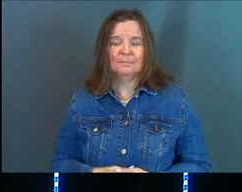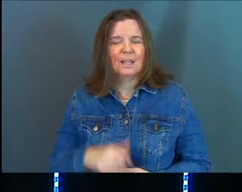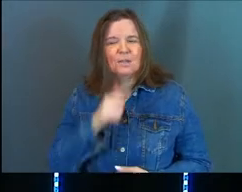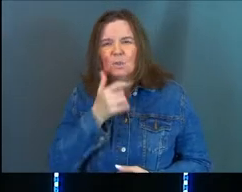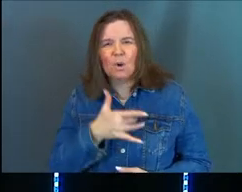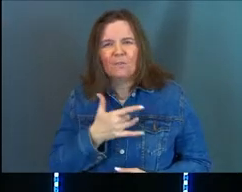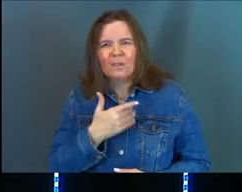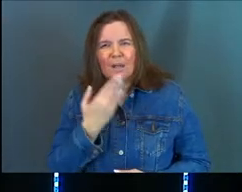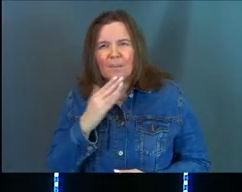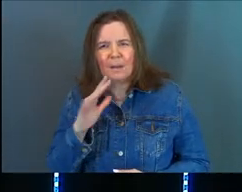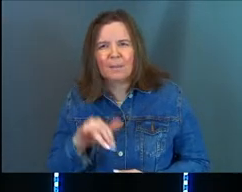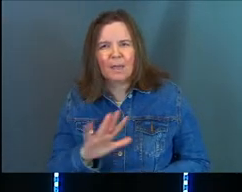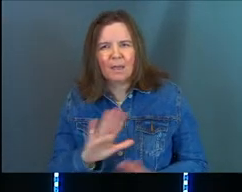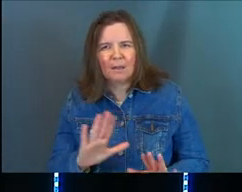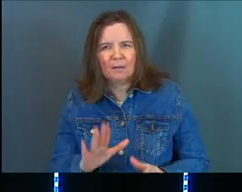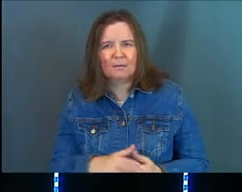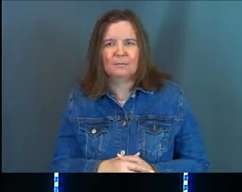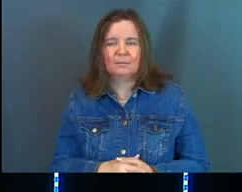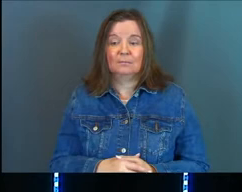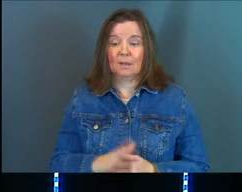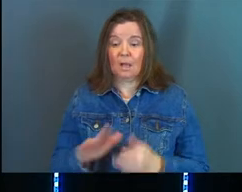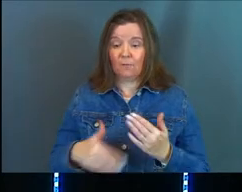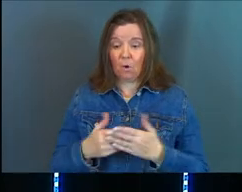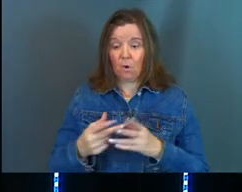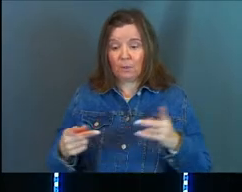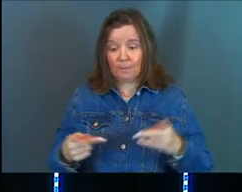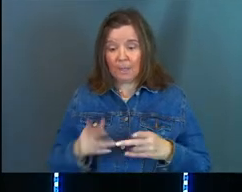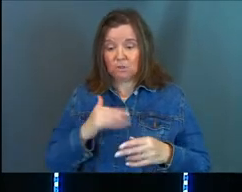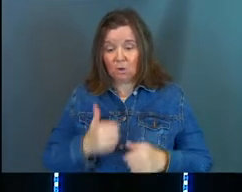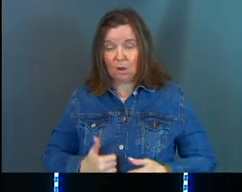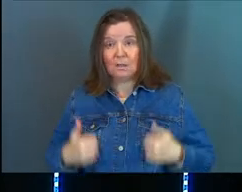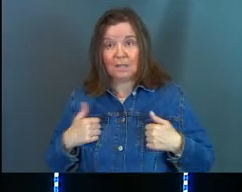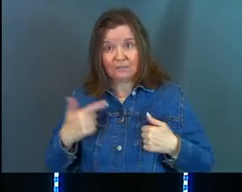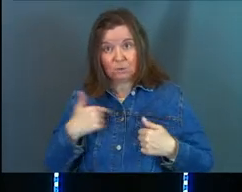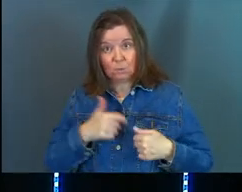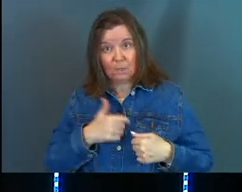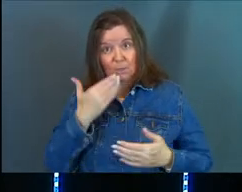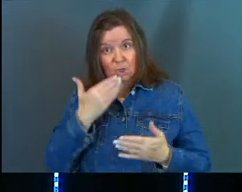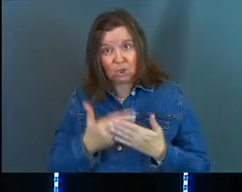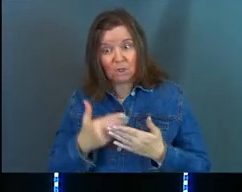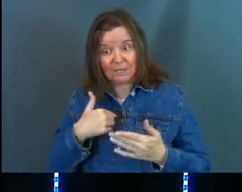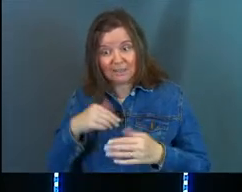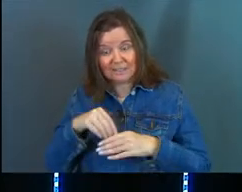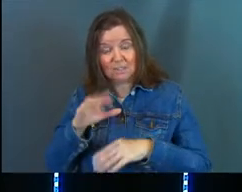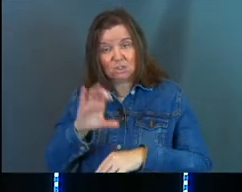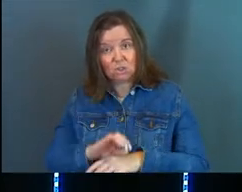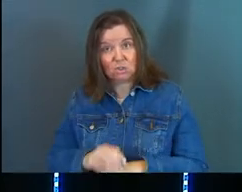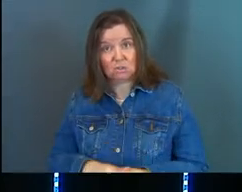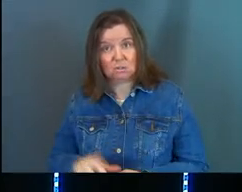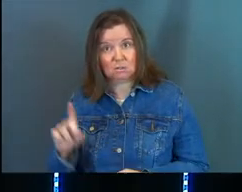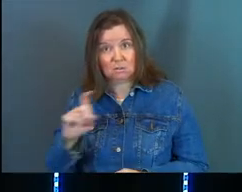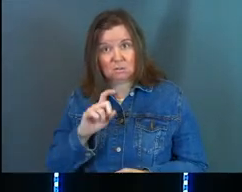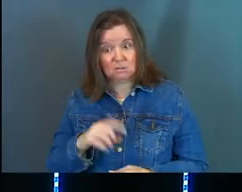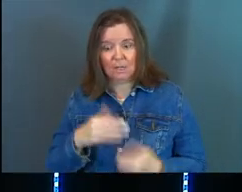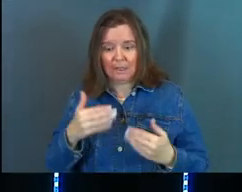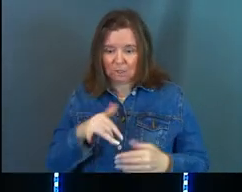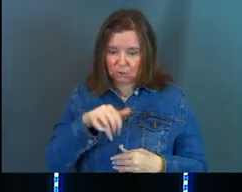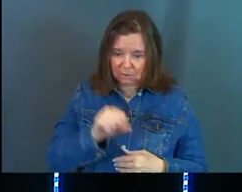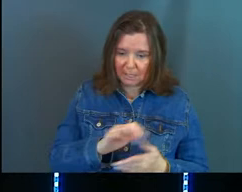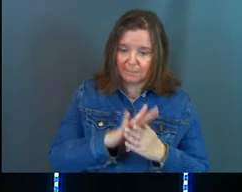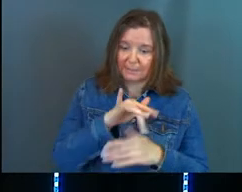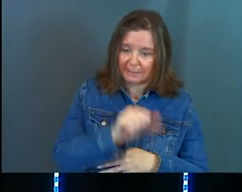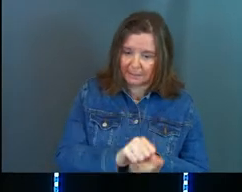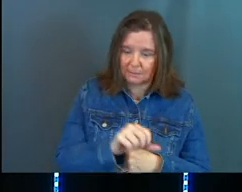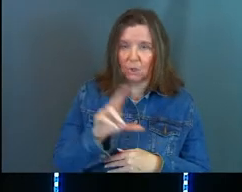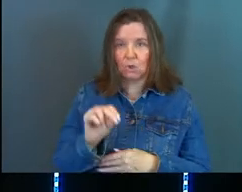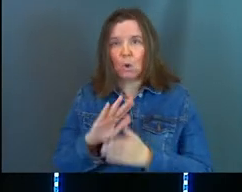And don't feel bad about it. Of all the places in our life, shouldn't we be good at this in the church? Let your yes be